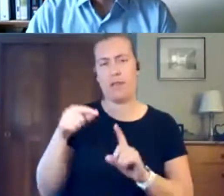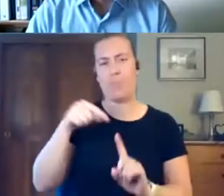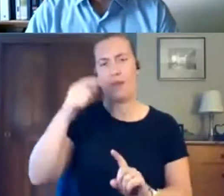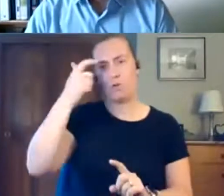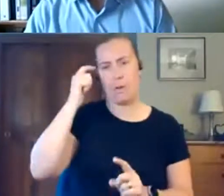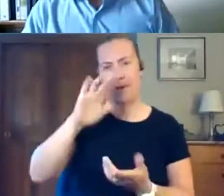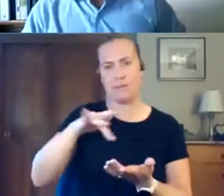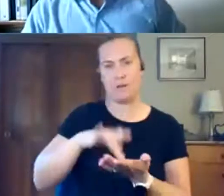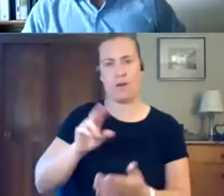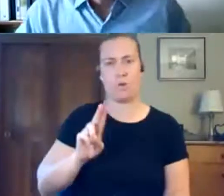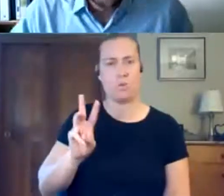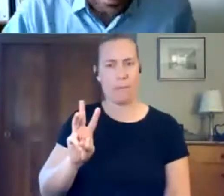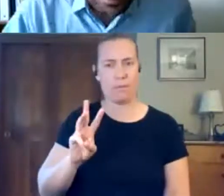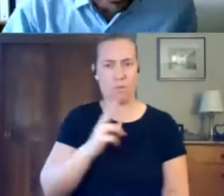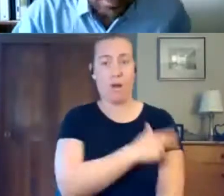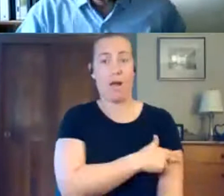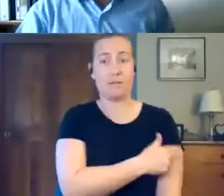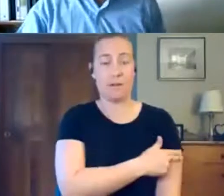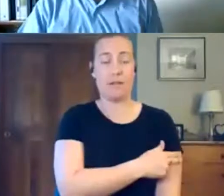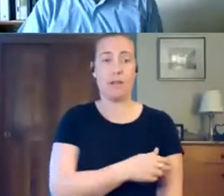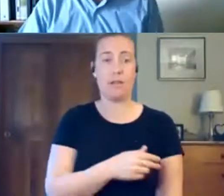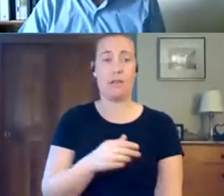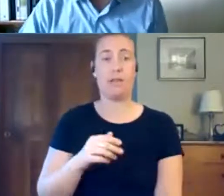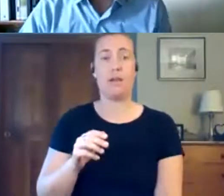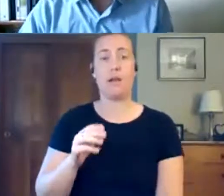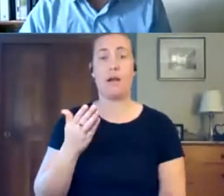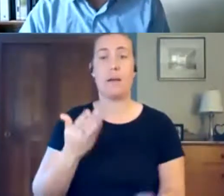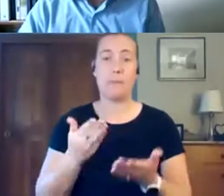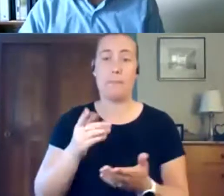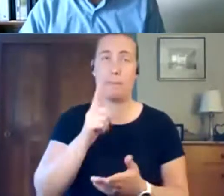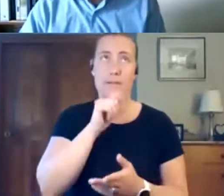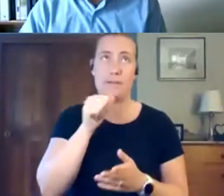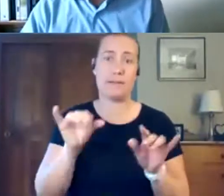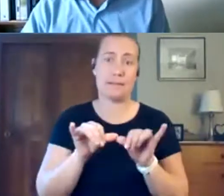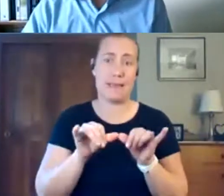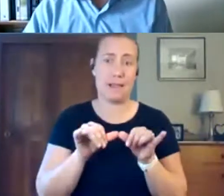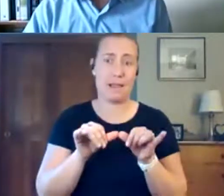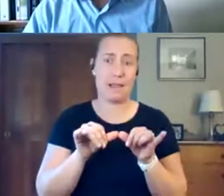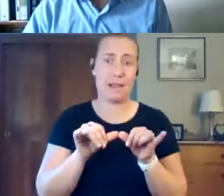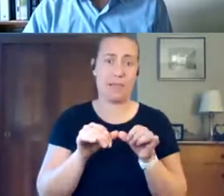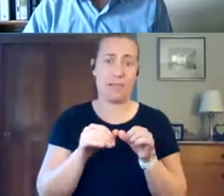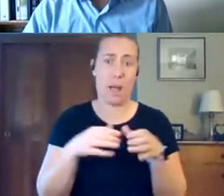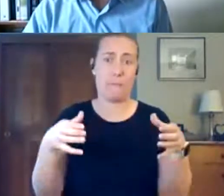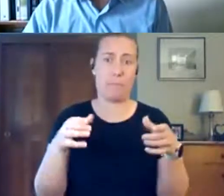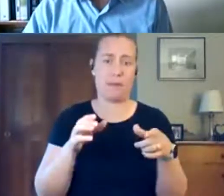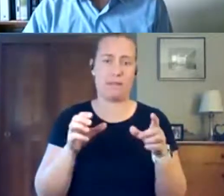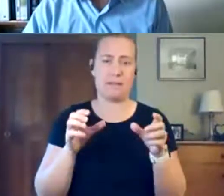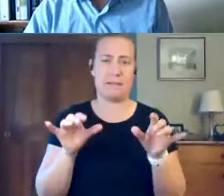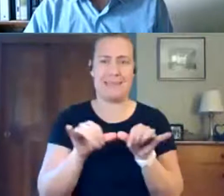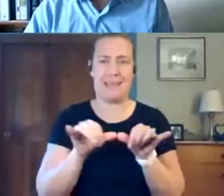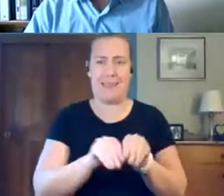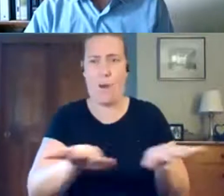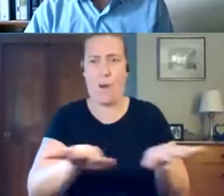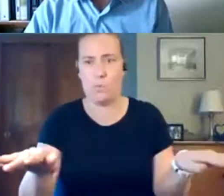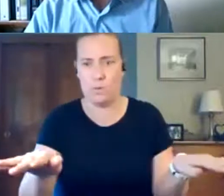UW Hospital, and we're looking to, maybe it's not scale up as much as scale out what we've done in our primary care work